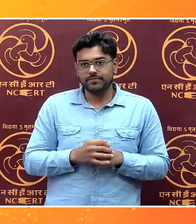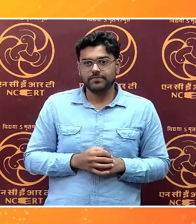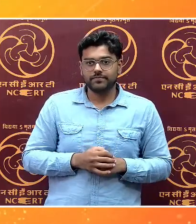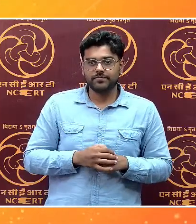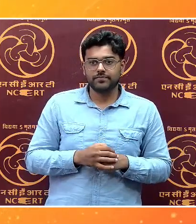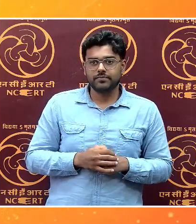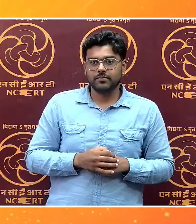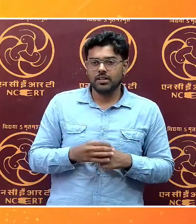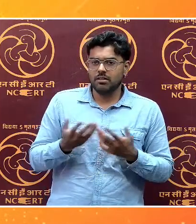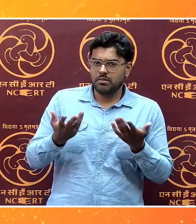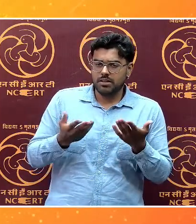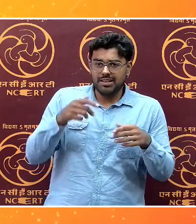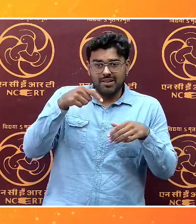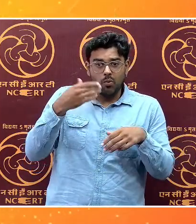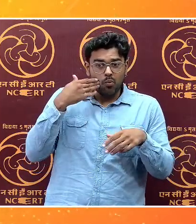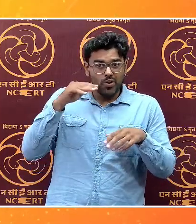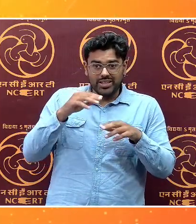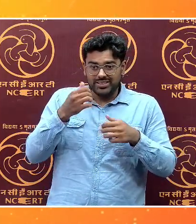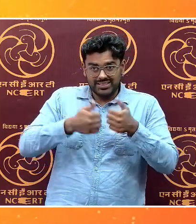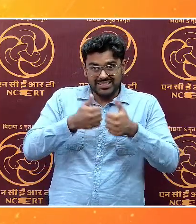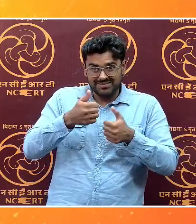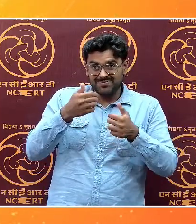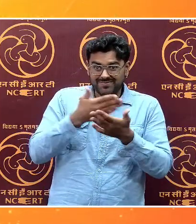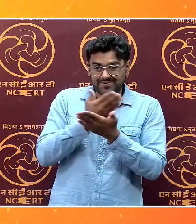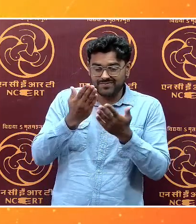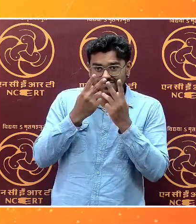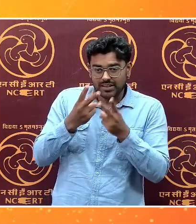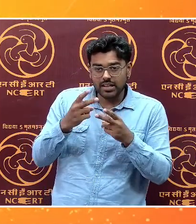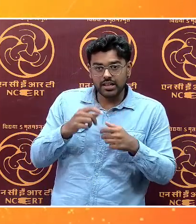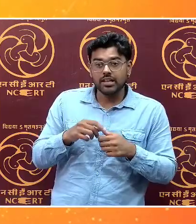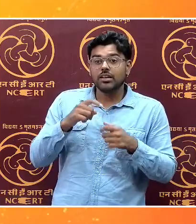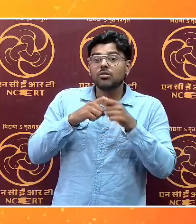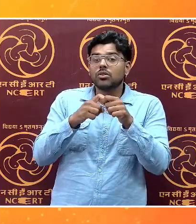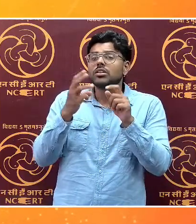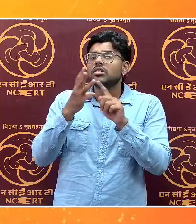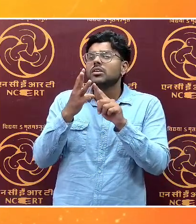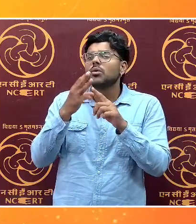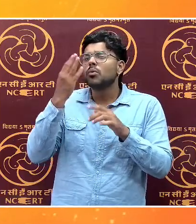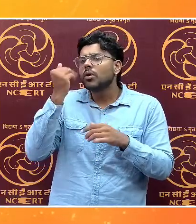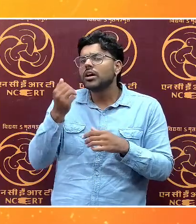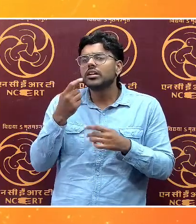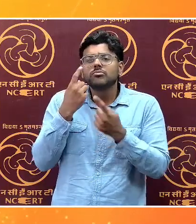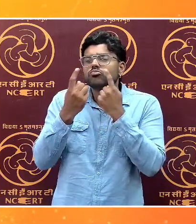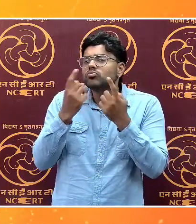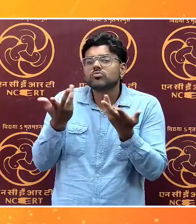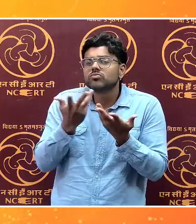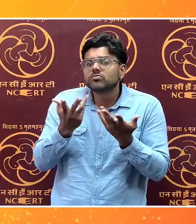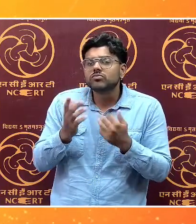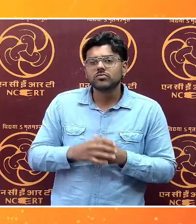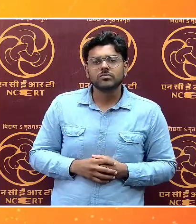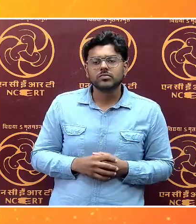you, this assessment question 3 has been designed to assess your